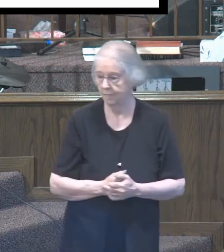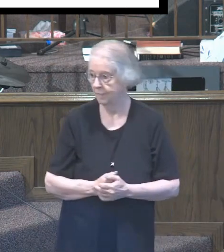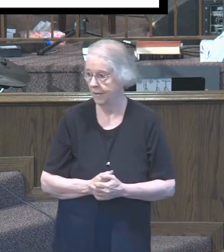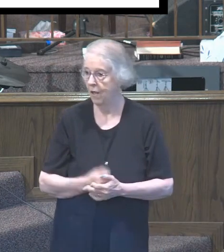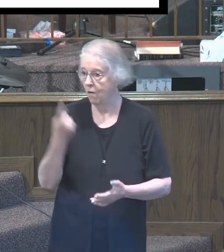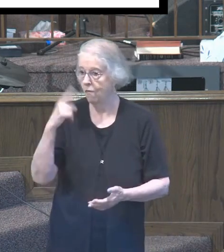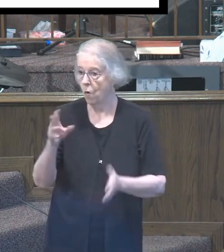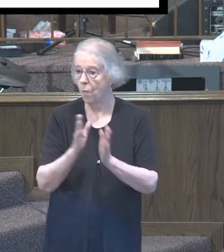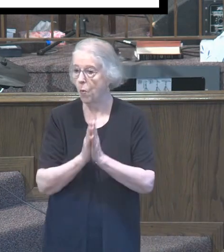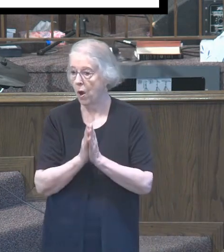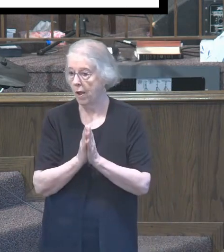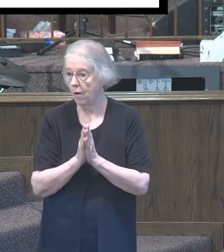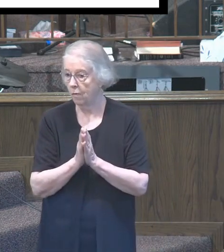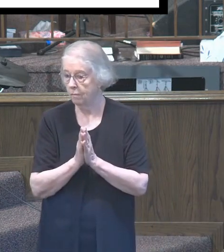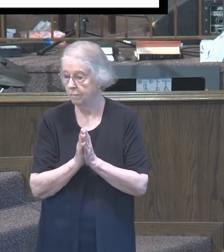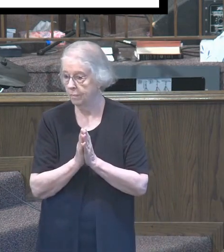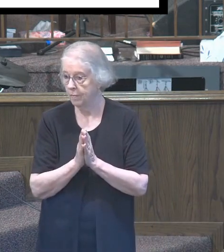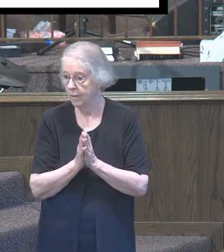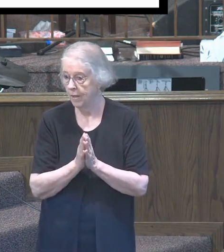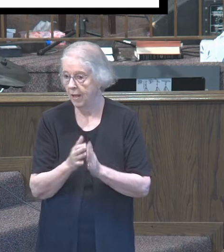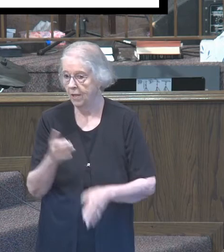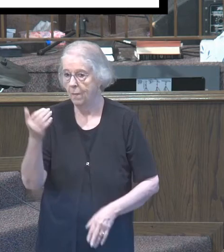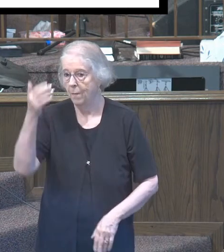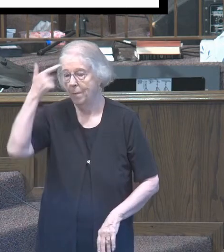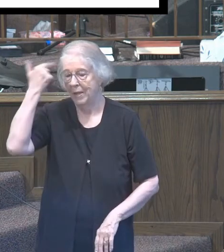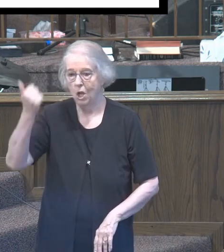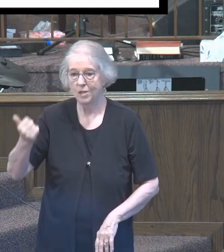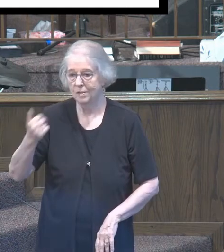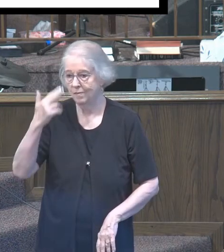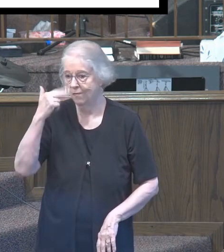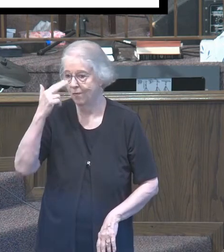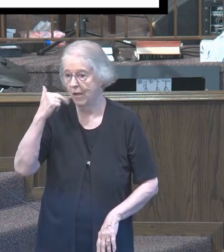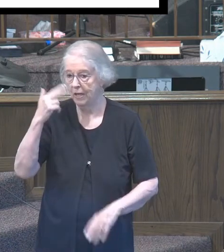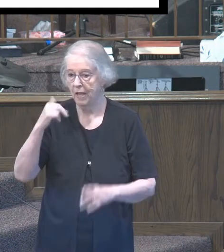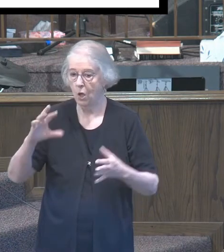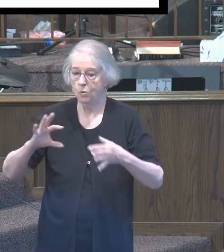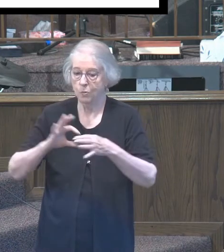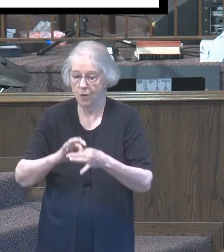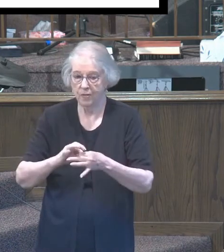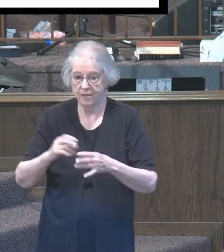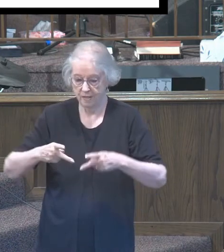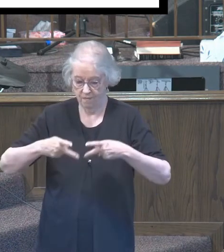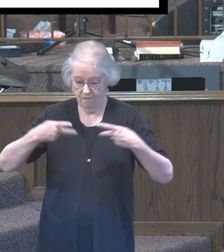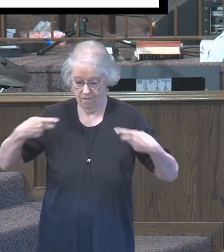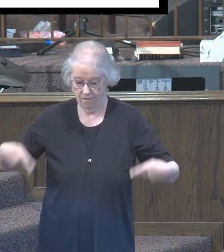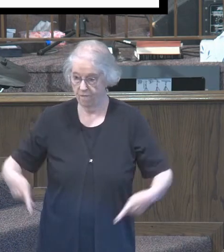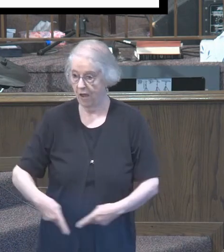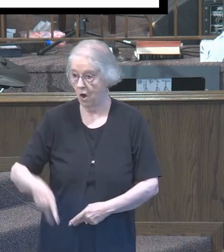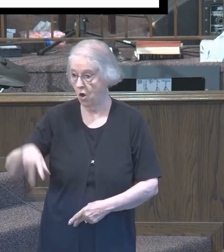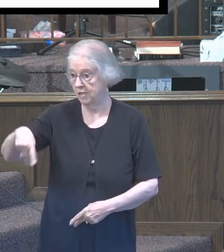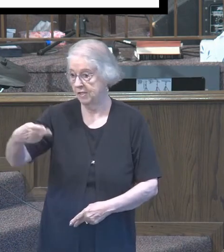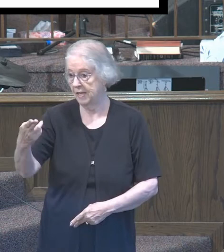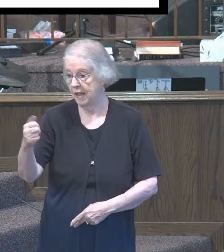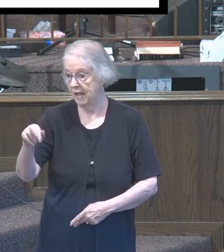who are prayer ignorant. They're full of formulas and programs and advice, peddling techniques for getting what you want